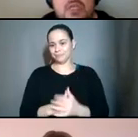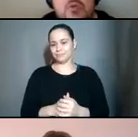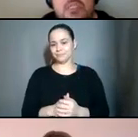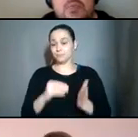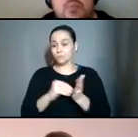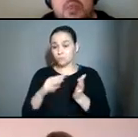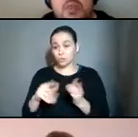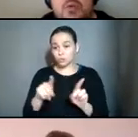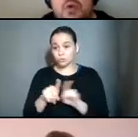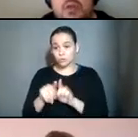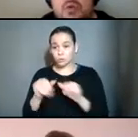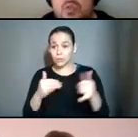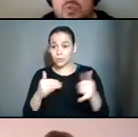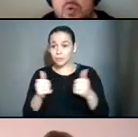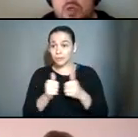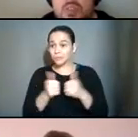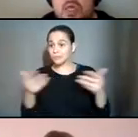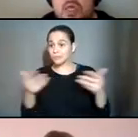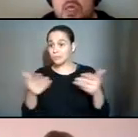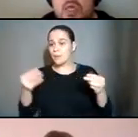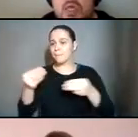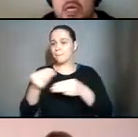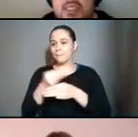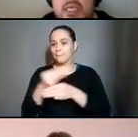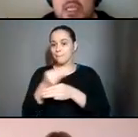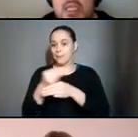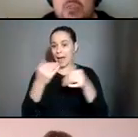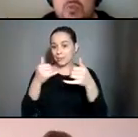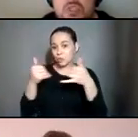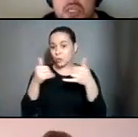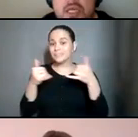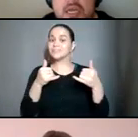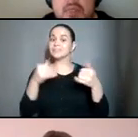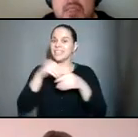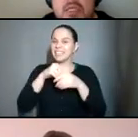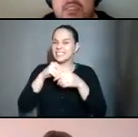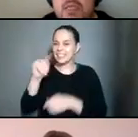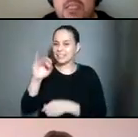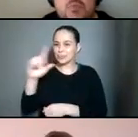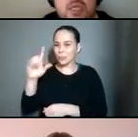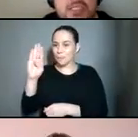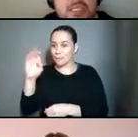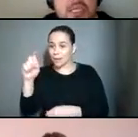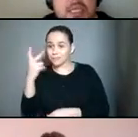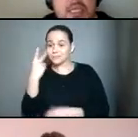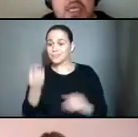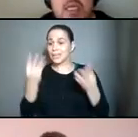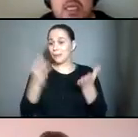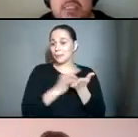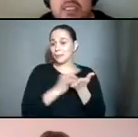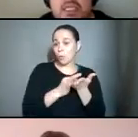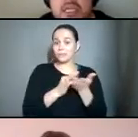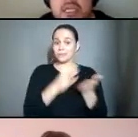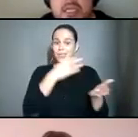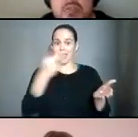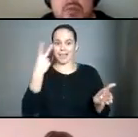the math toys in the toolbox, view the coins they have, and click on their avatar to